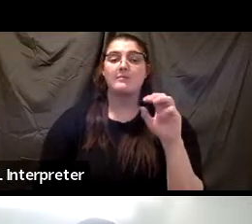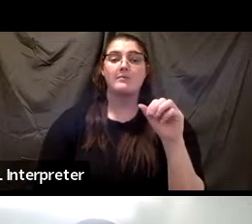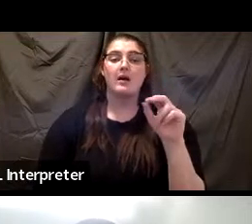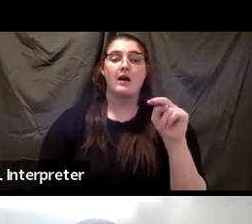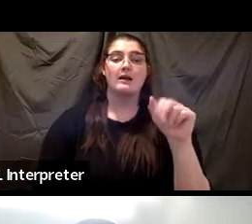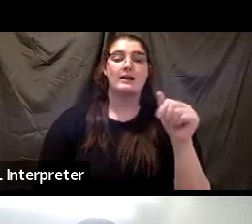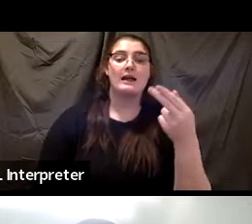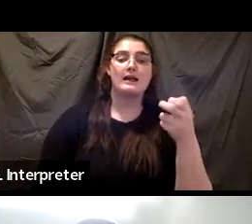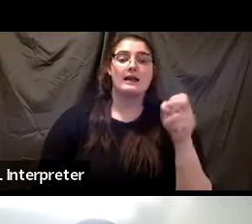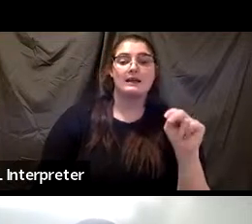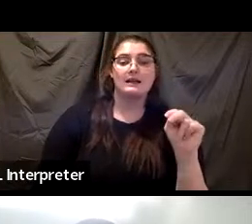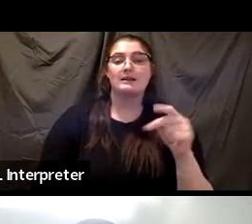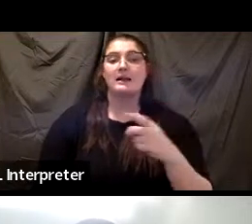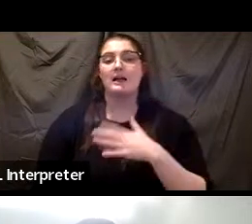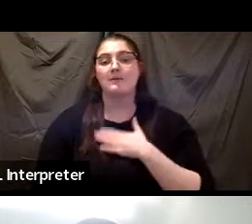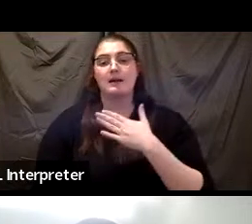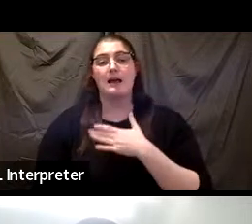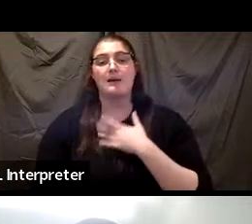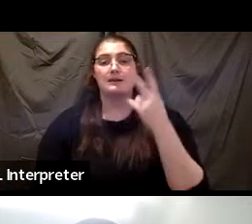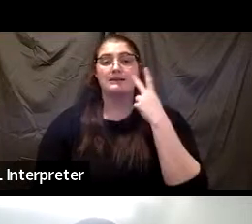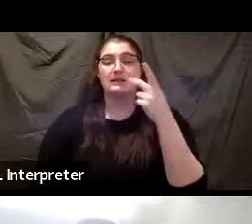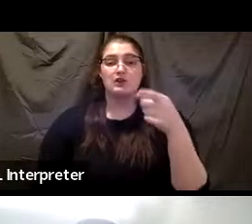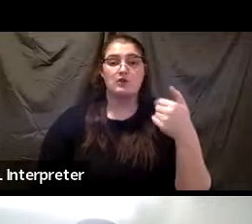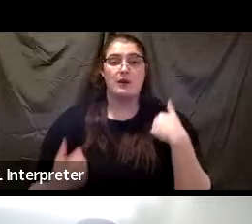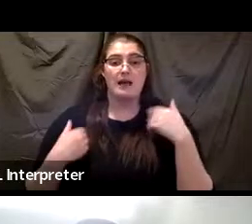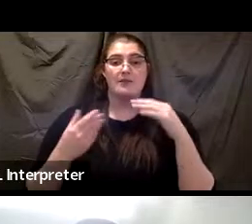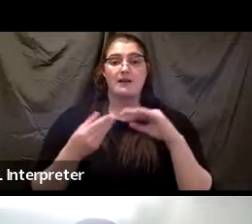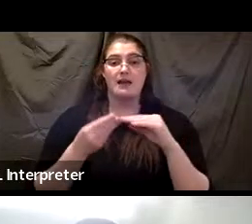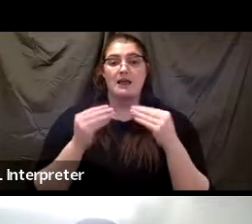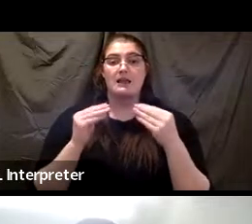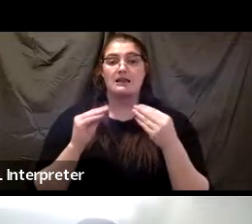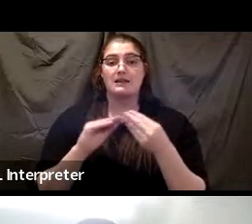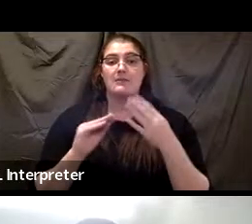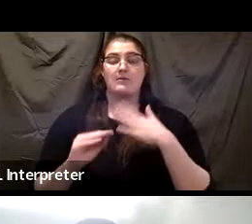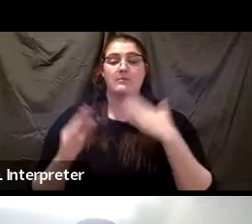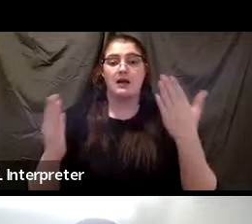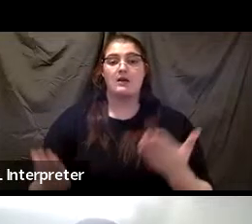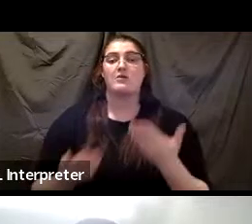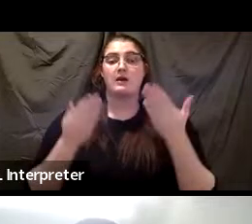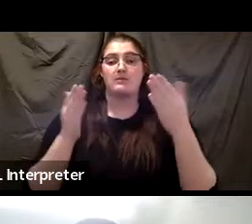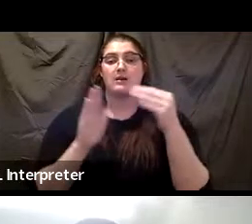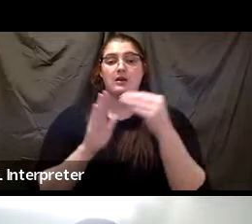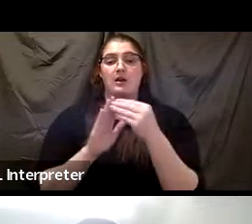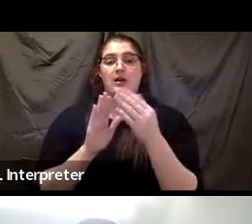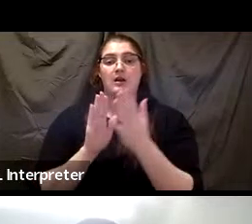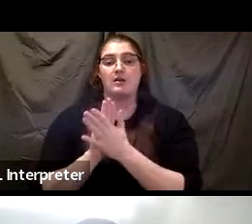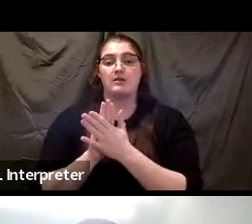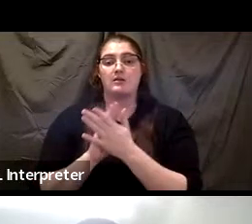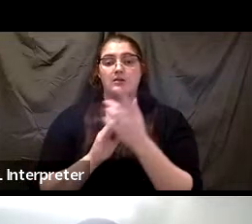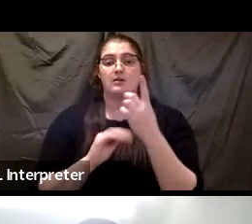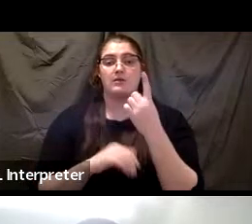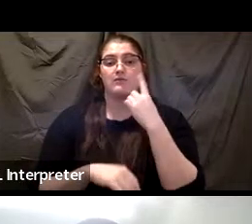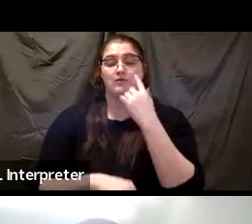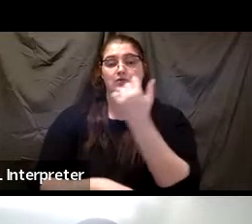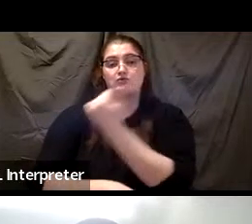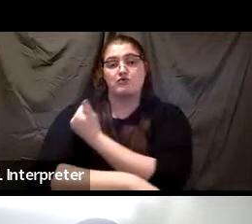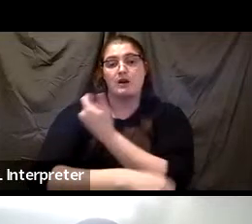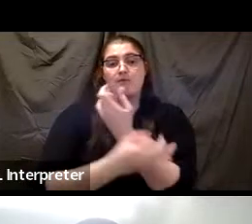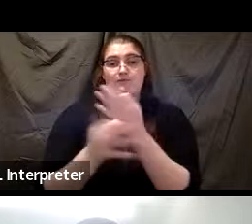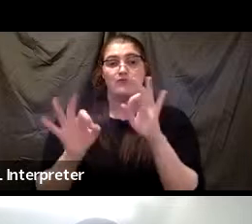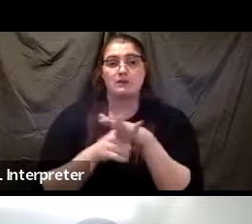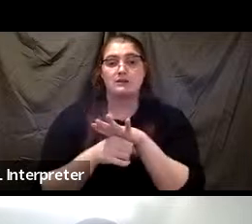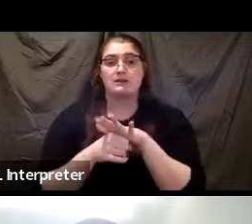see that you have a number of my recommendations on the list for drug-free zones, and